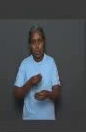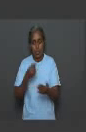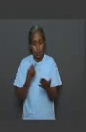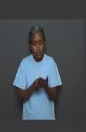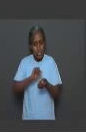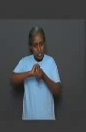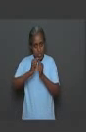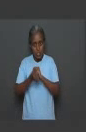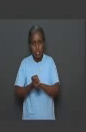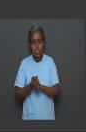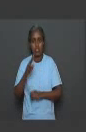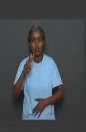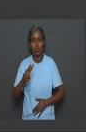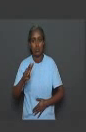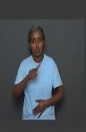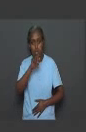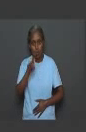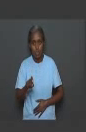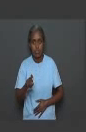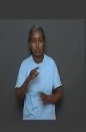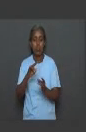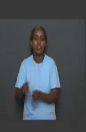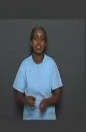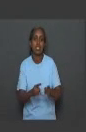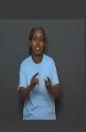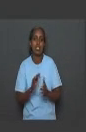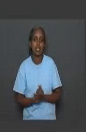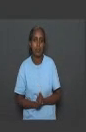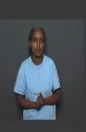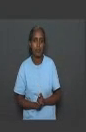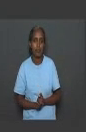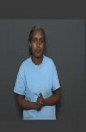We interchange 2 equations of the system.